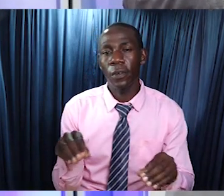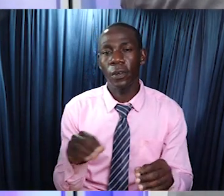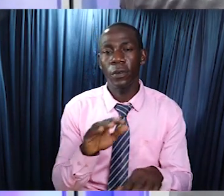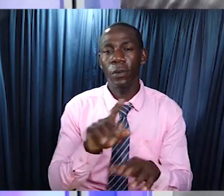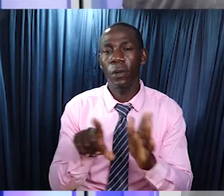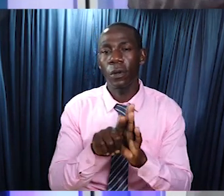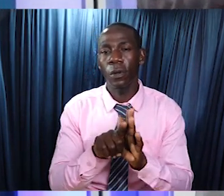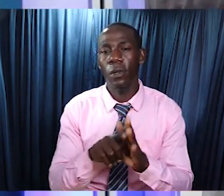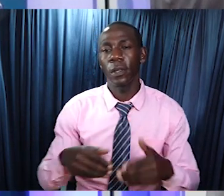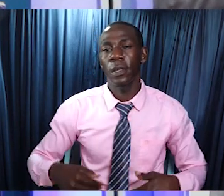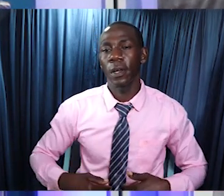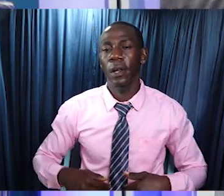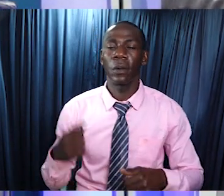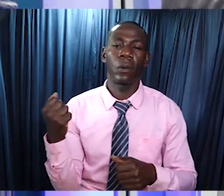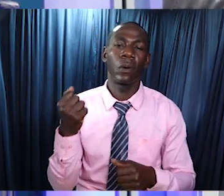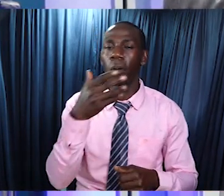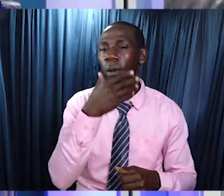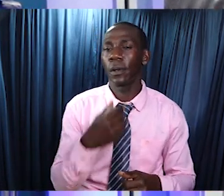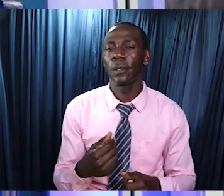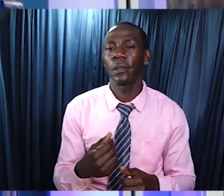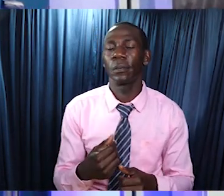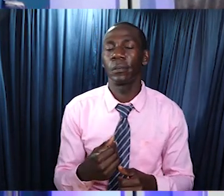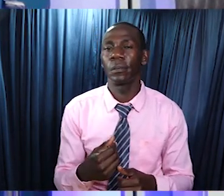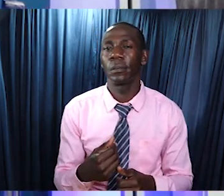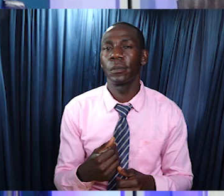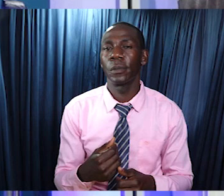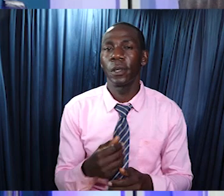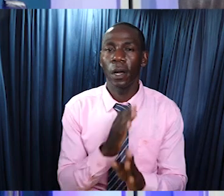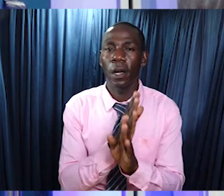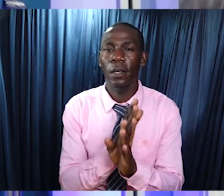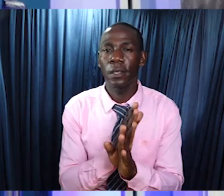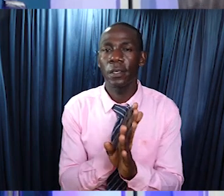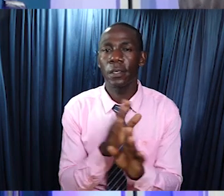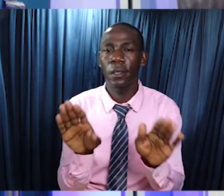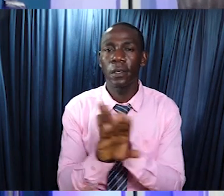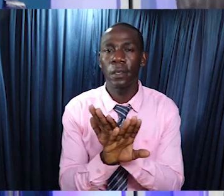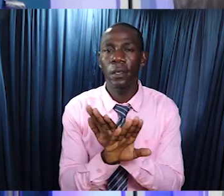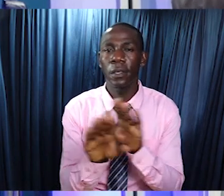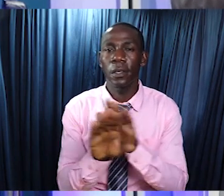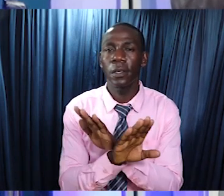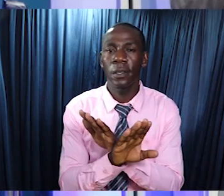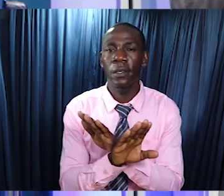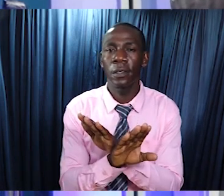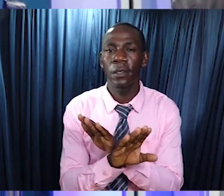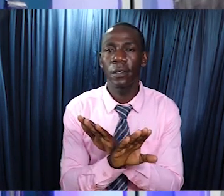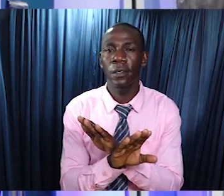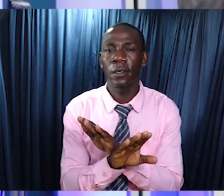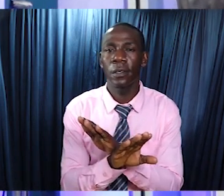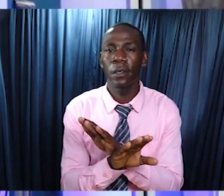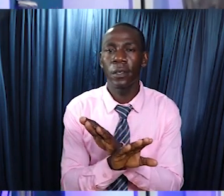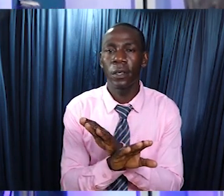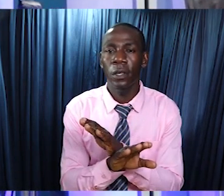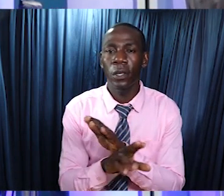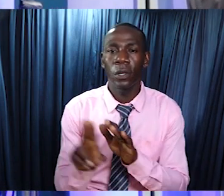don't serve the law of righteousness. Kijana mzee. Boys and men. Mafichoni in darknesses gizani in dark